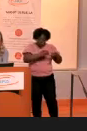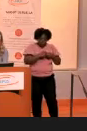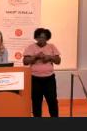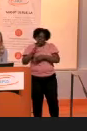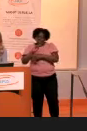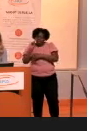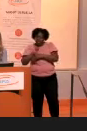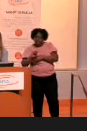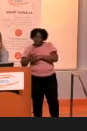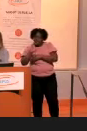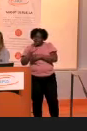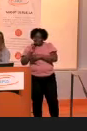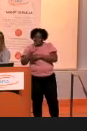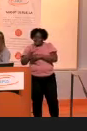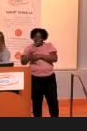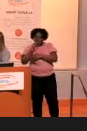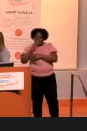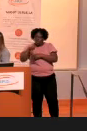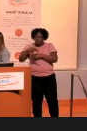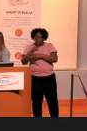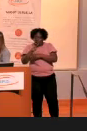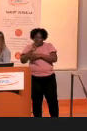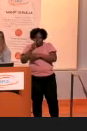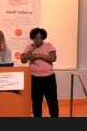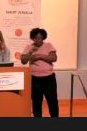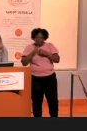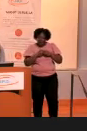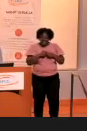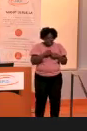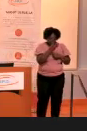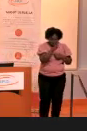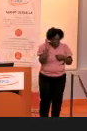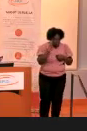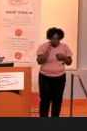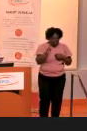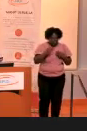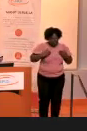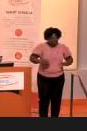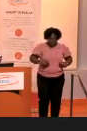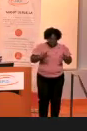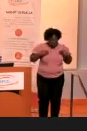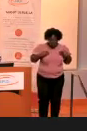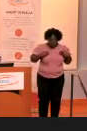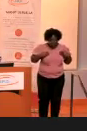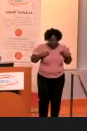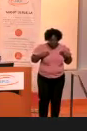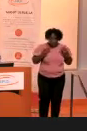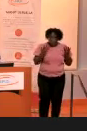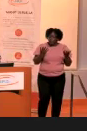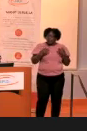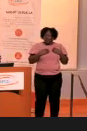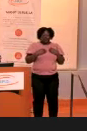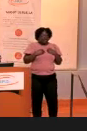the cyclophosphamide group. And then the blue is the non-responders. Because of the small sample sizes,